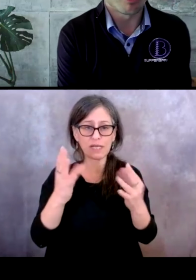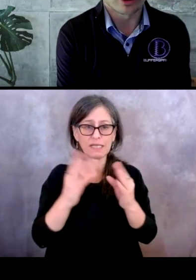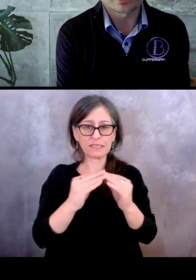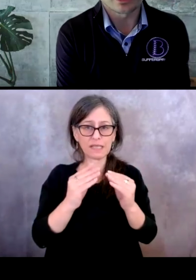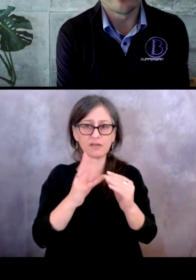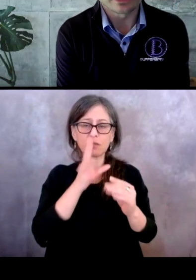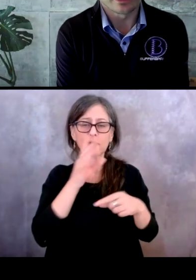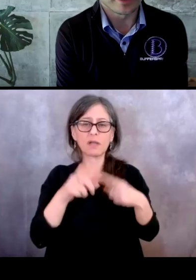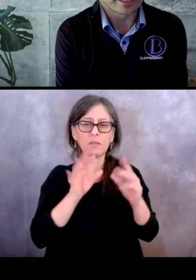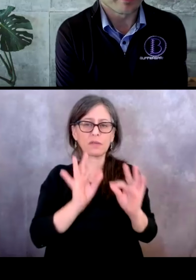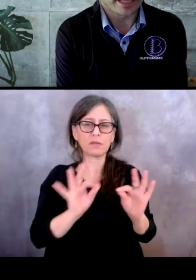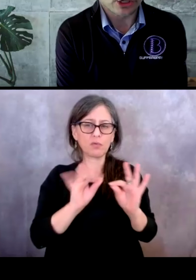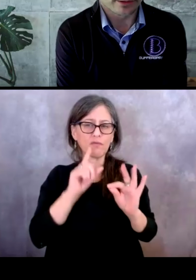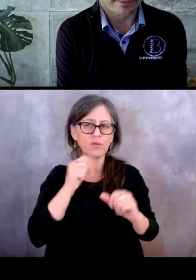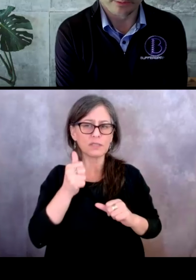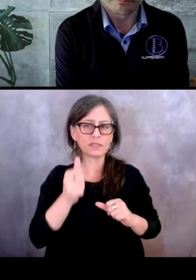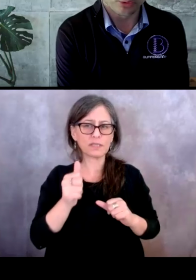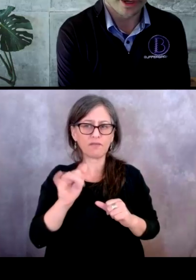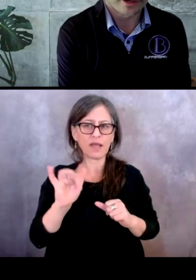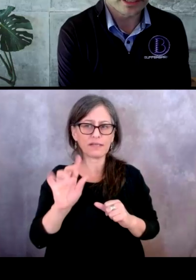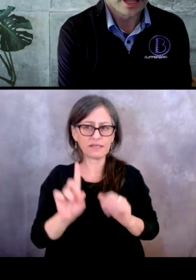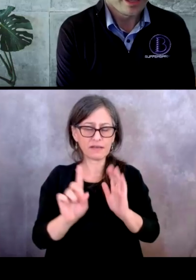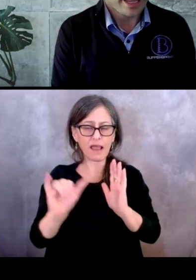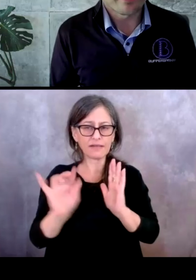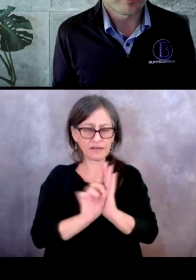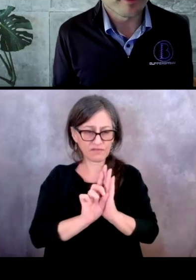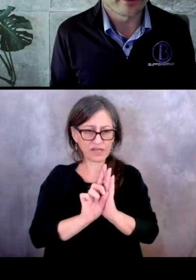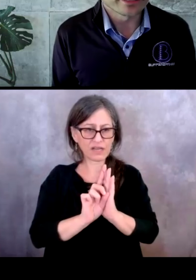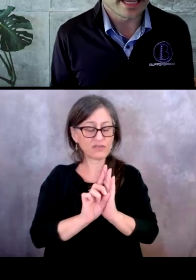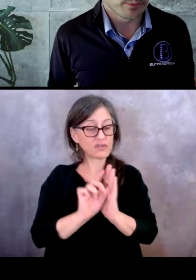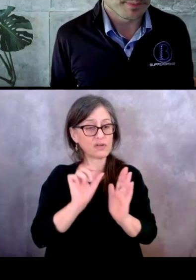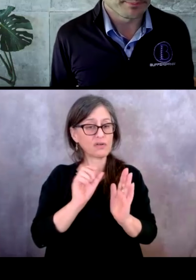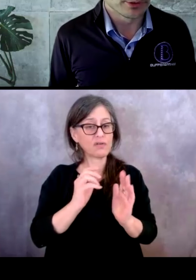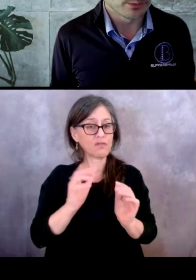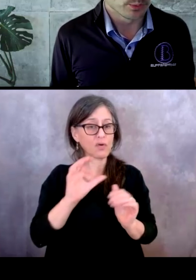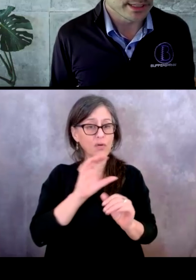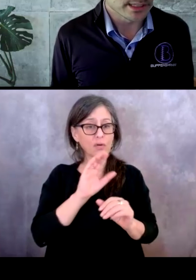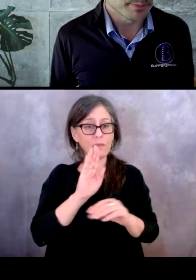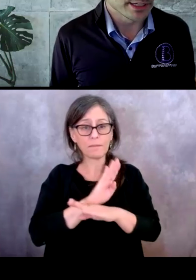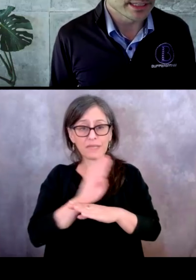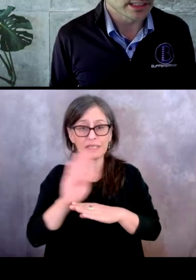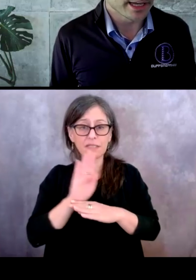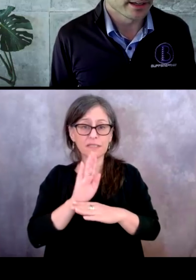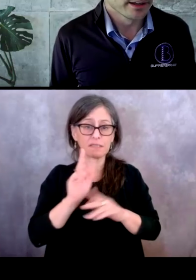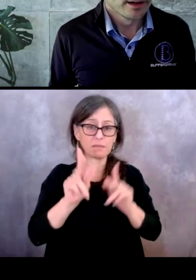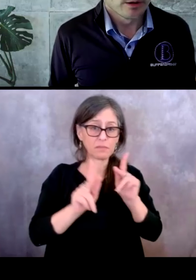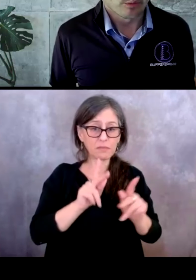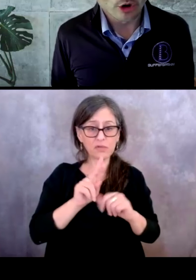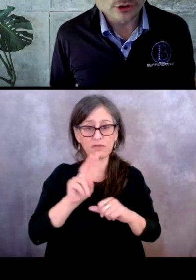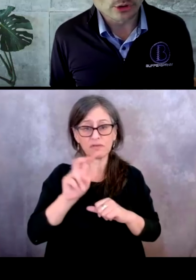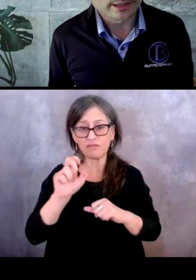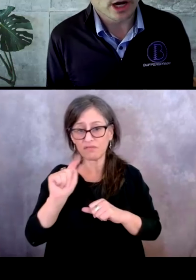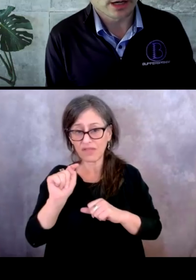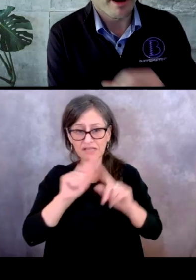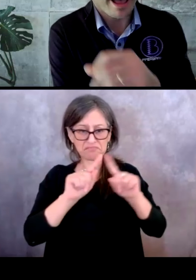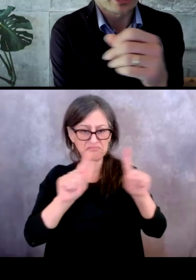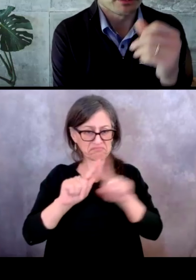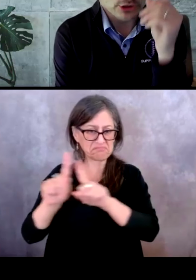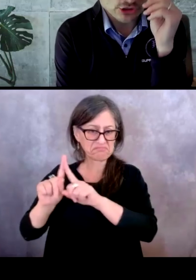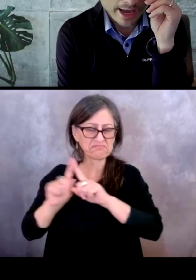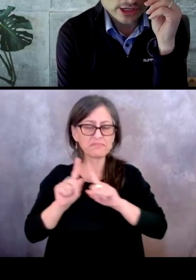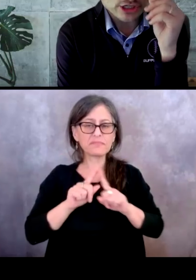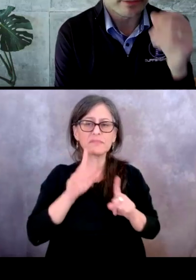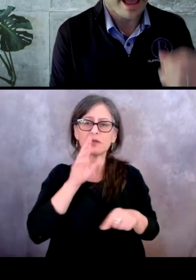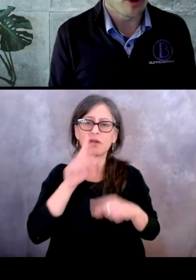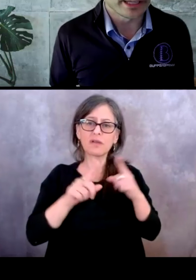about the importance of self-identification for employers and for veterans and with people with disabilities alike. We're also going to talk about